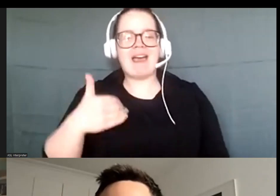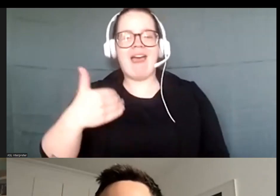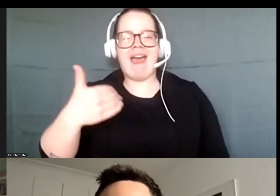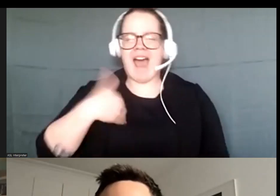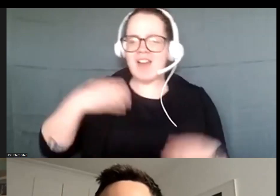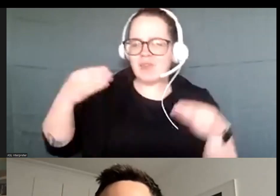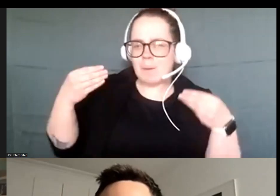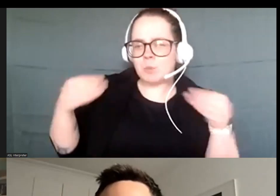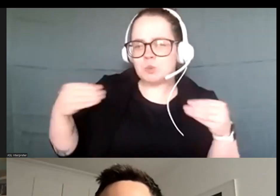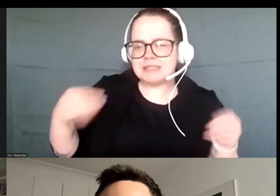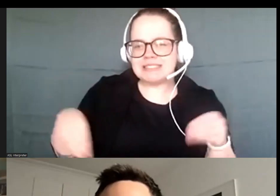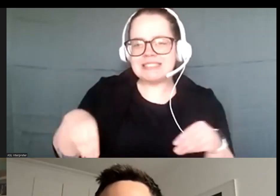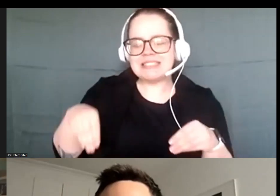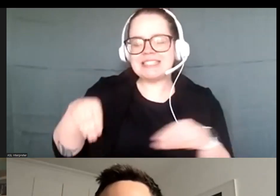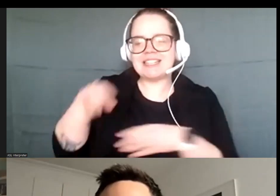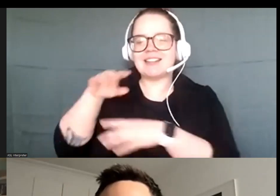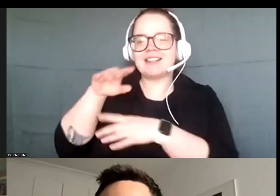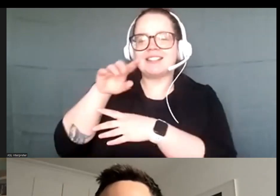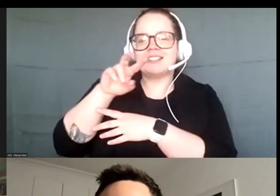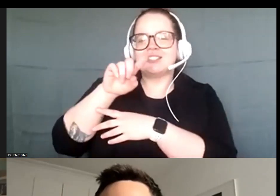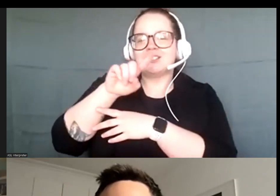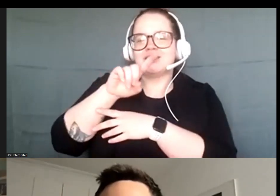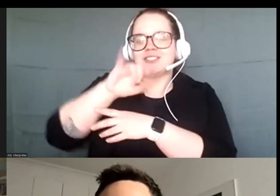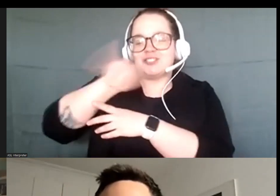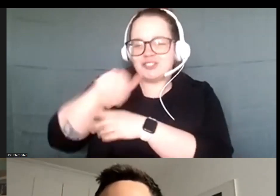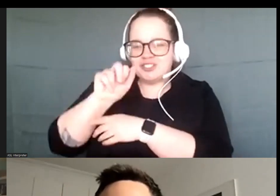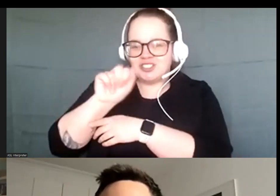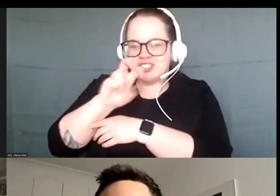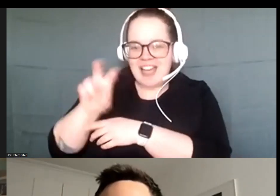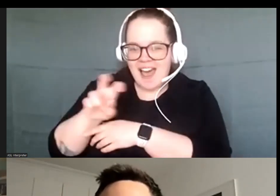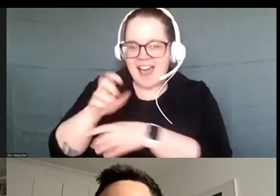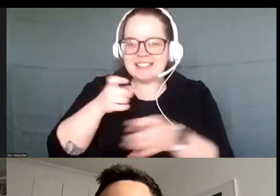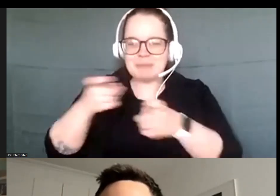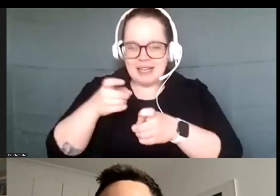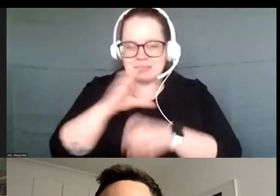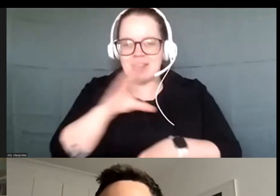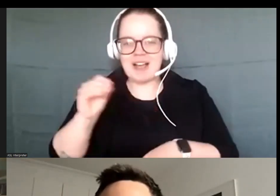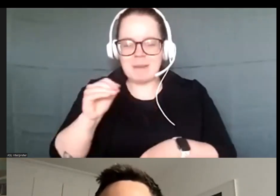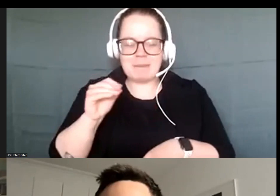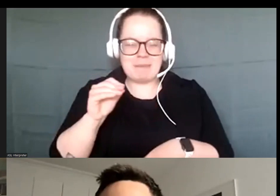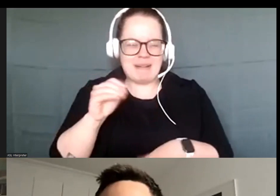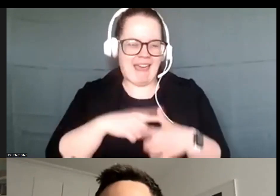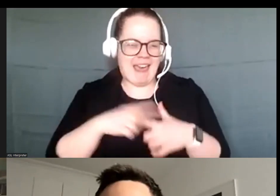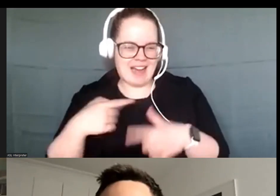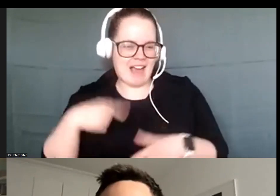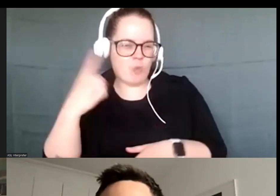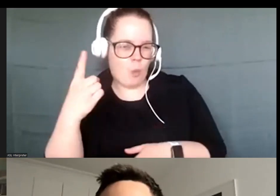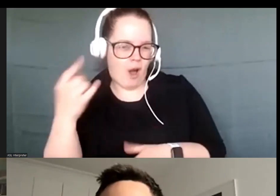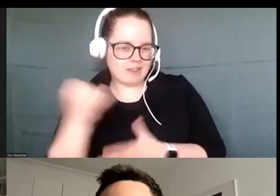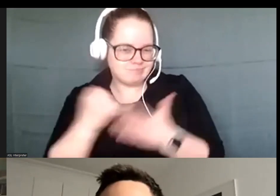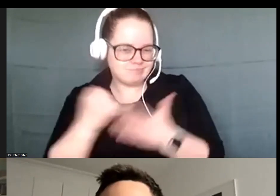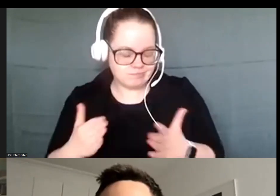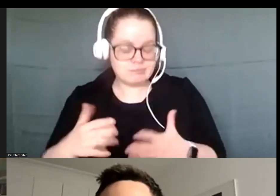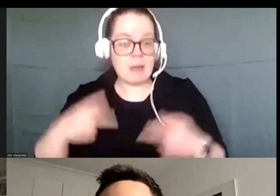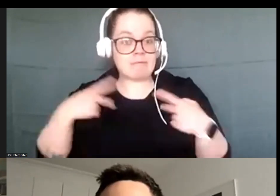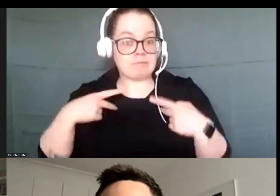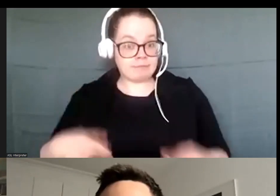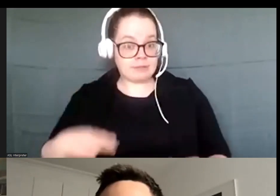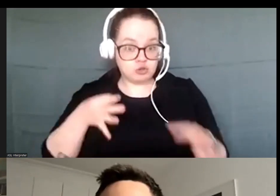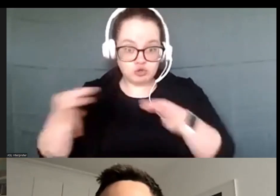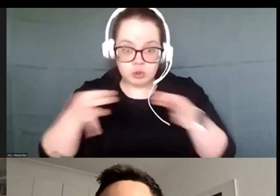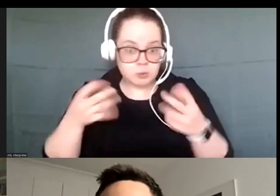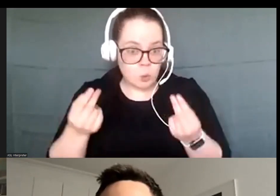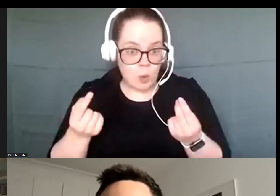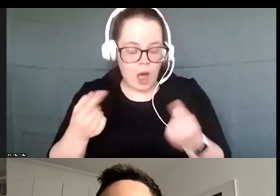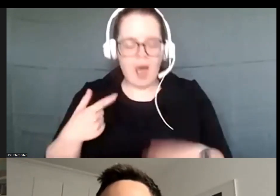jazz management company, but I do have one dance artist. For physical description, I'm a Black woman with a shaved